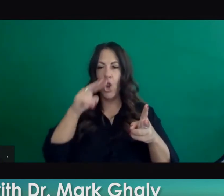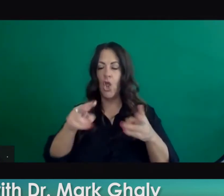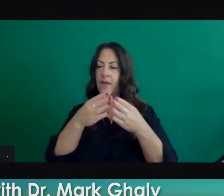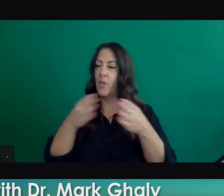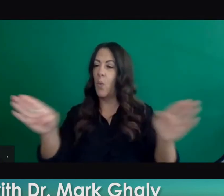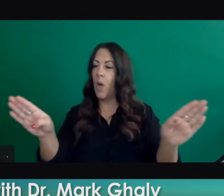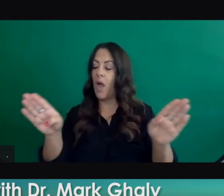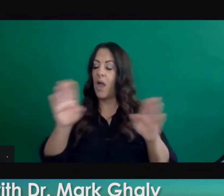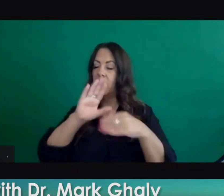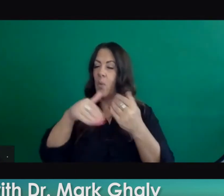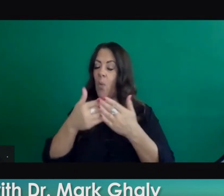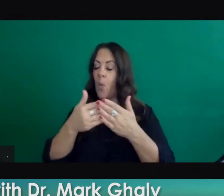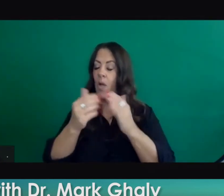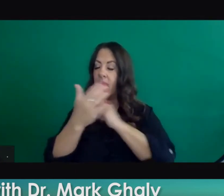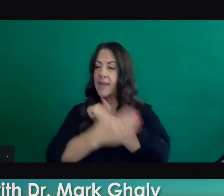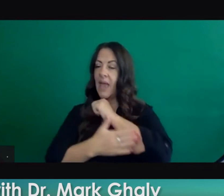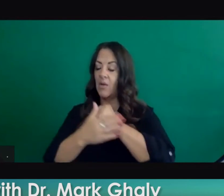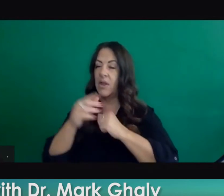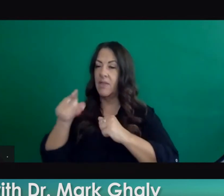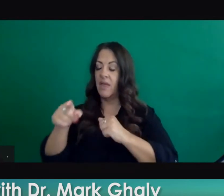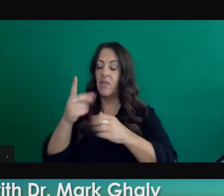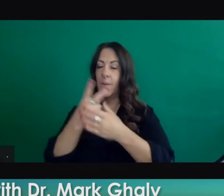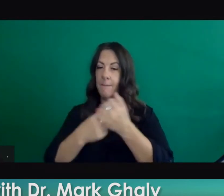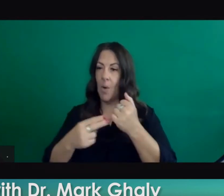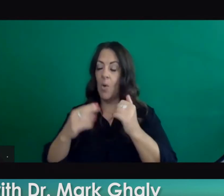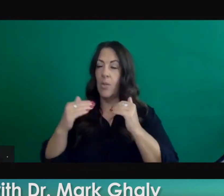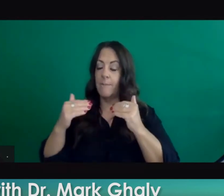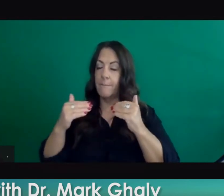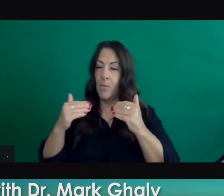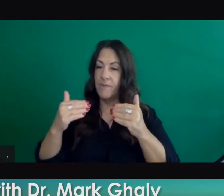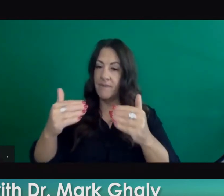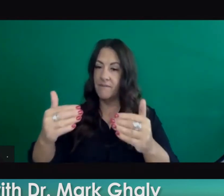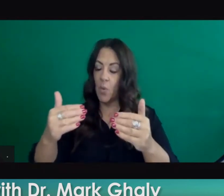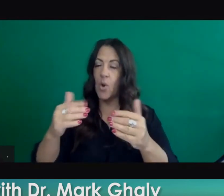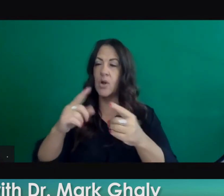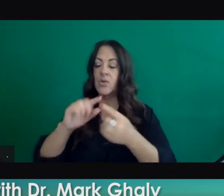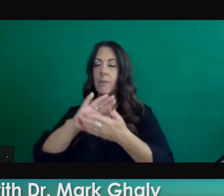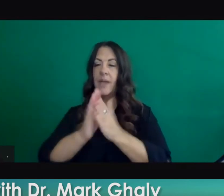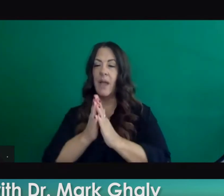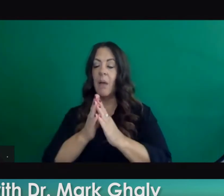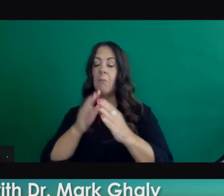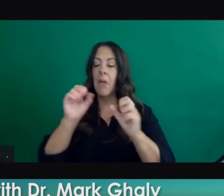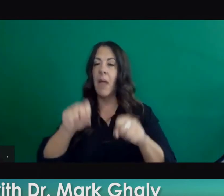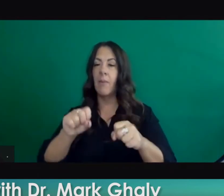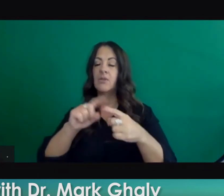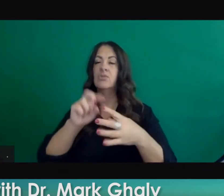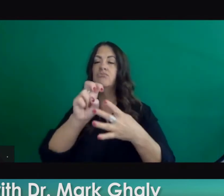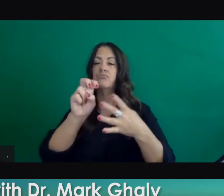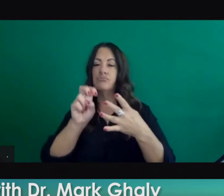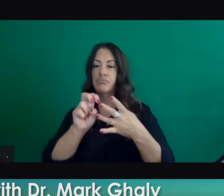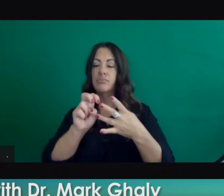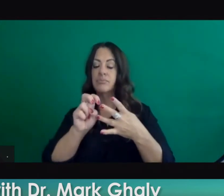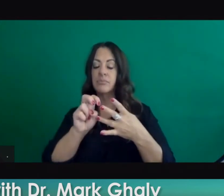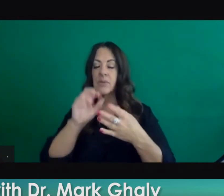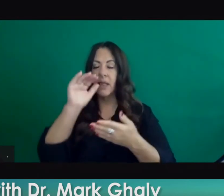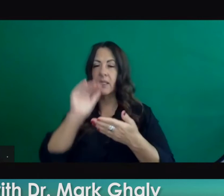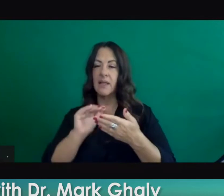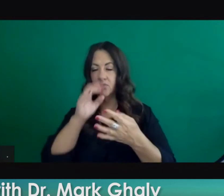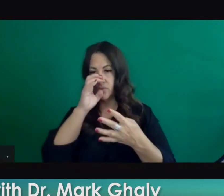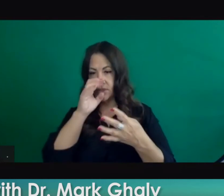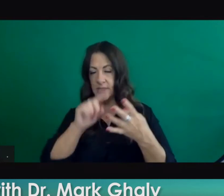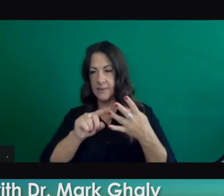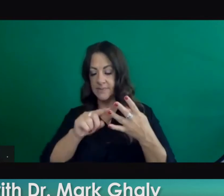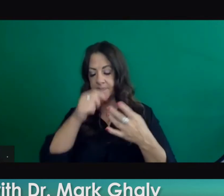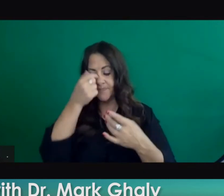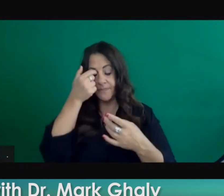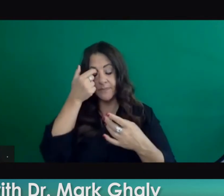they are both moving forward into a less restrictive tier. And yes, indeed, if the countywide